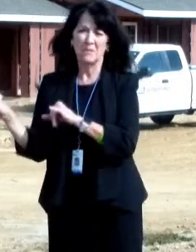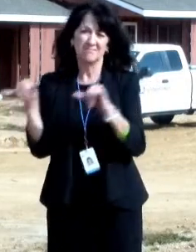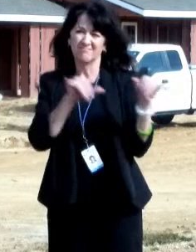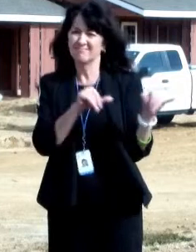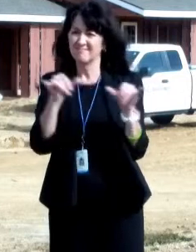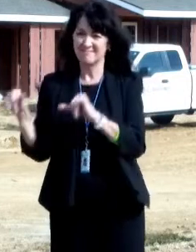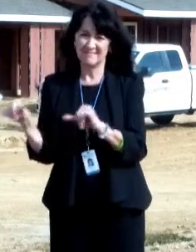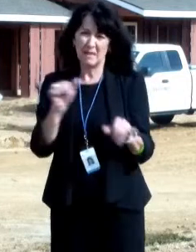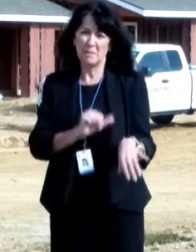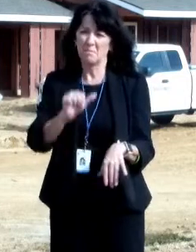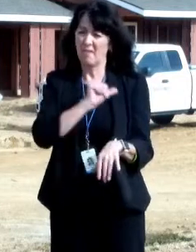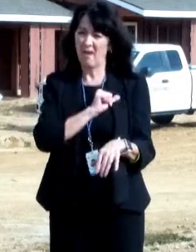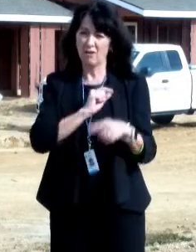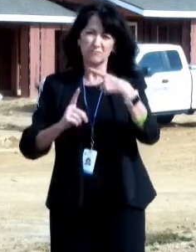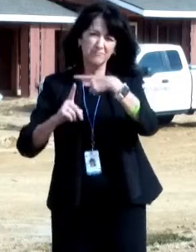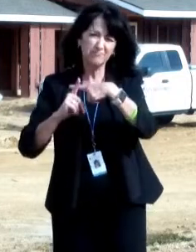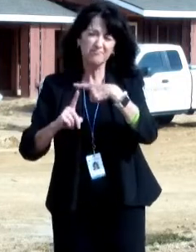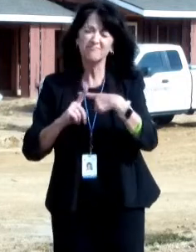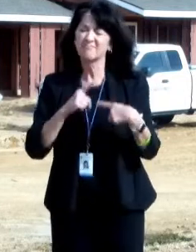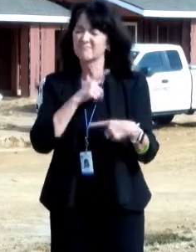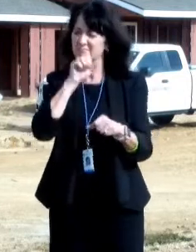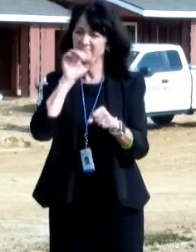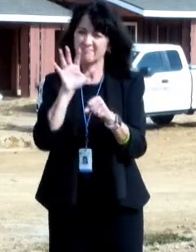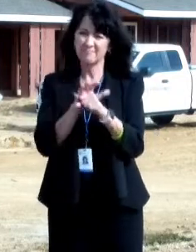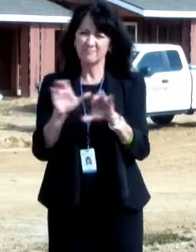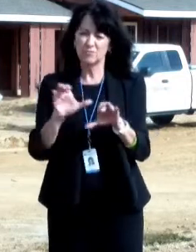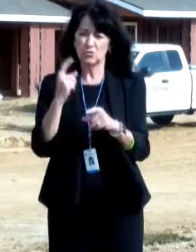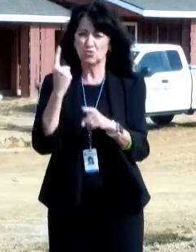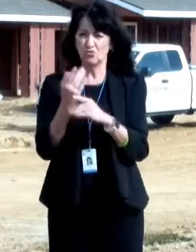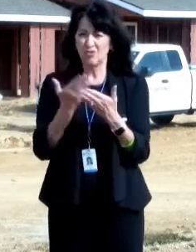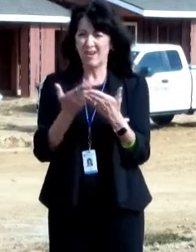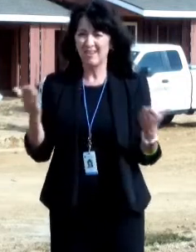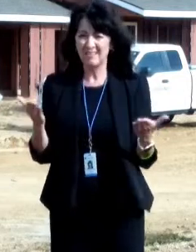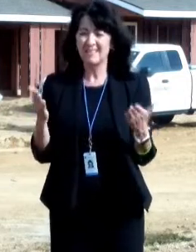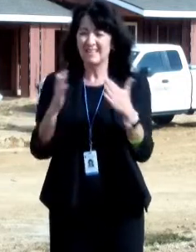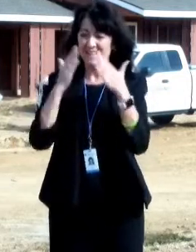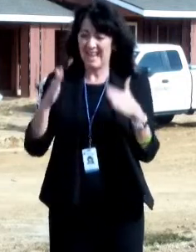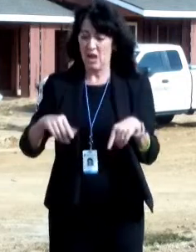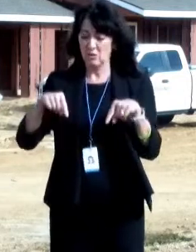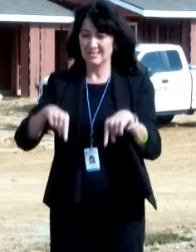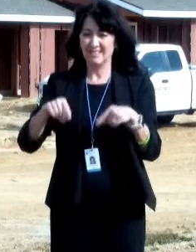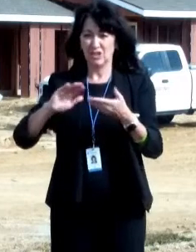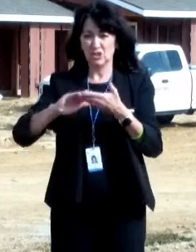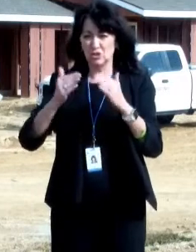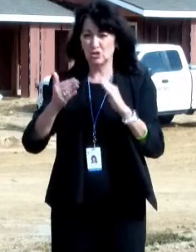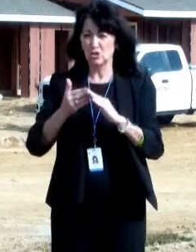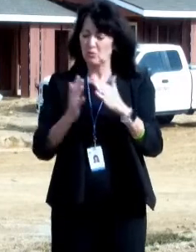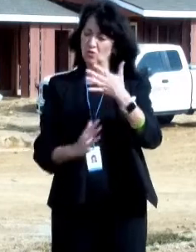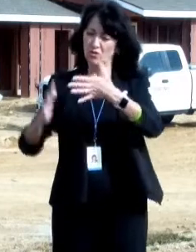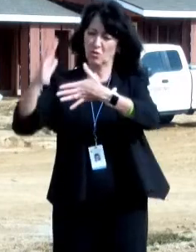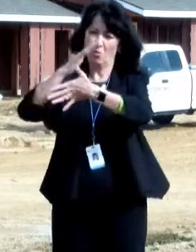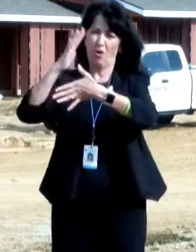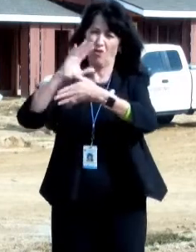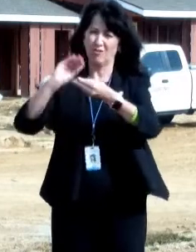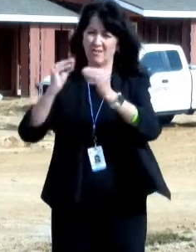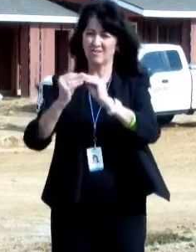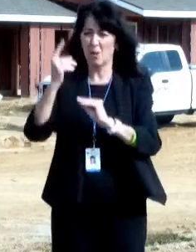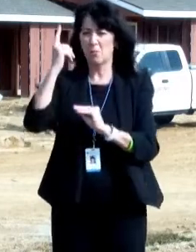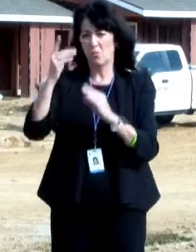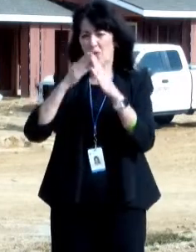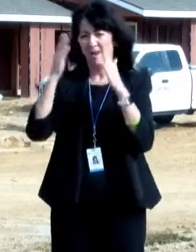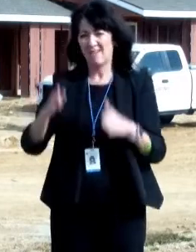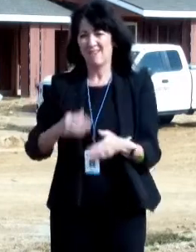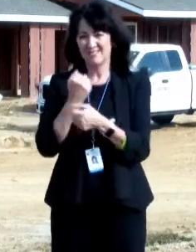committed to doing the right thing. And housing today in this community is so important, number one priority. Thank you, Governor.